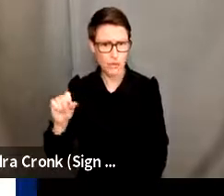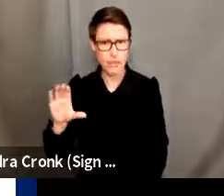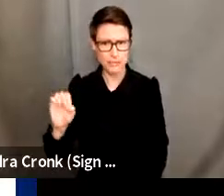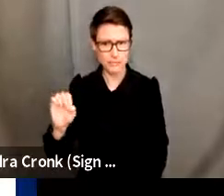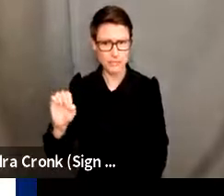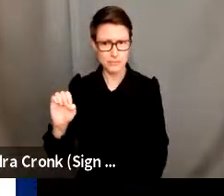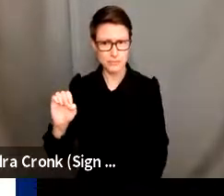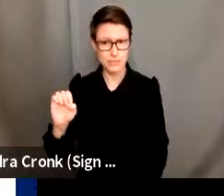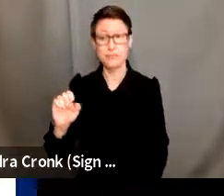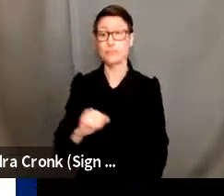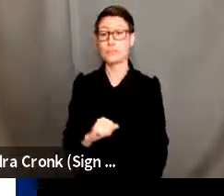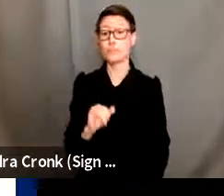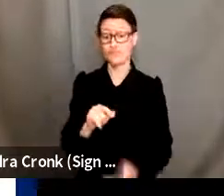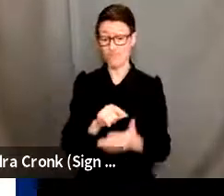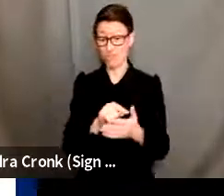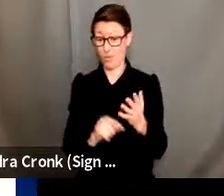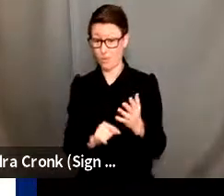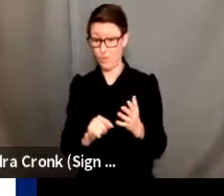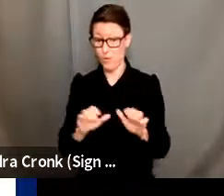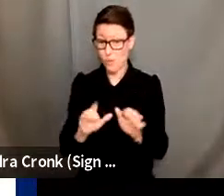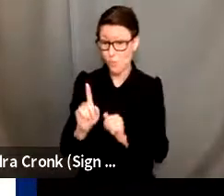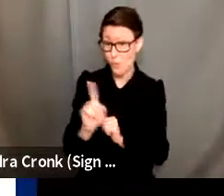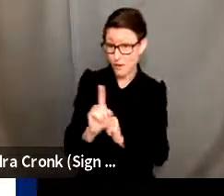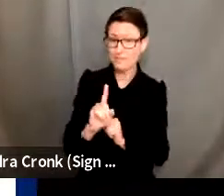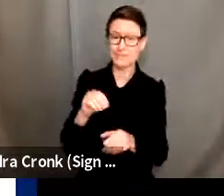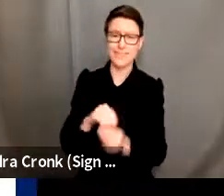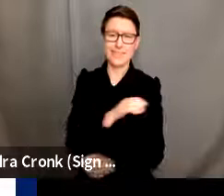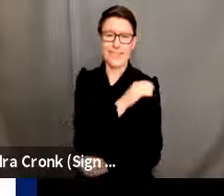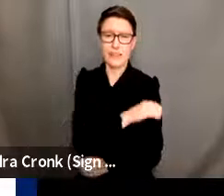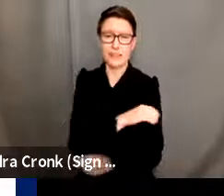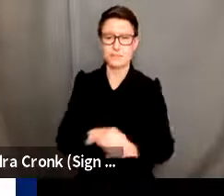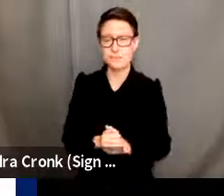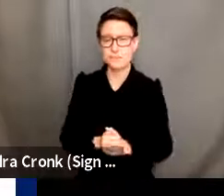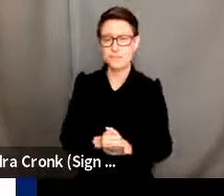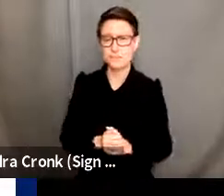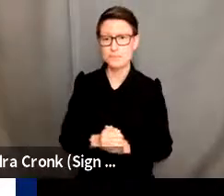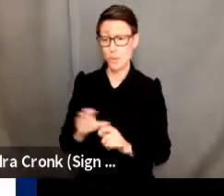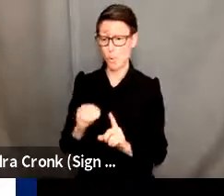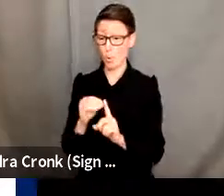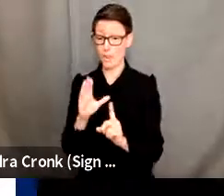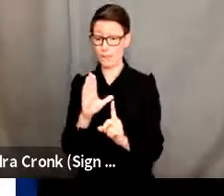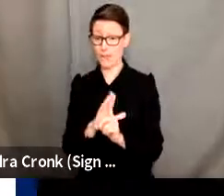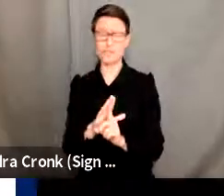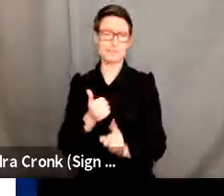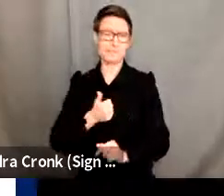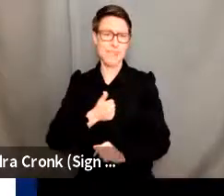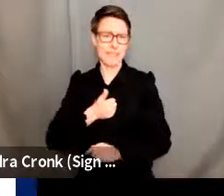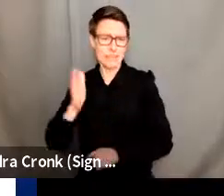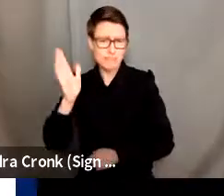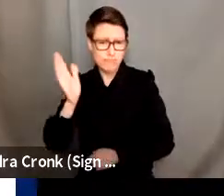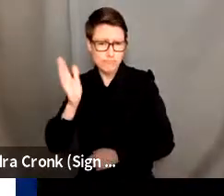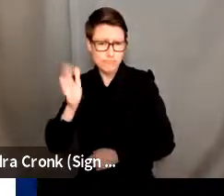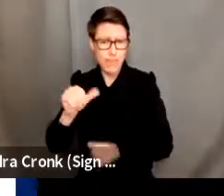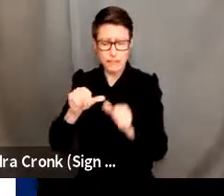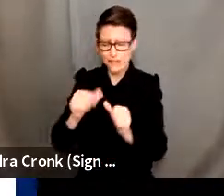assigned clinic. Orientation with myself is roughly an hour and a half, and Relias